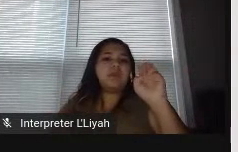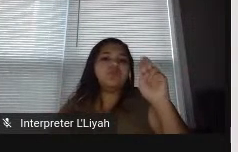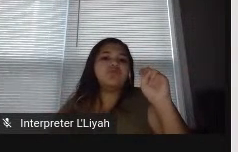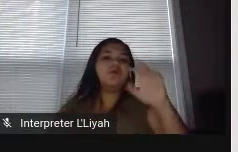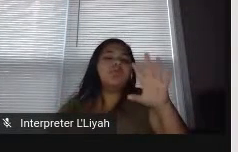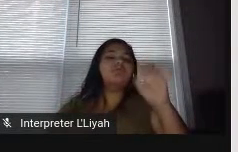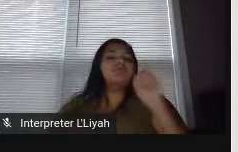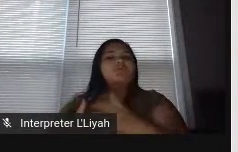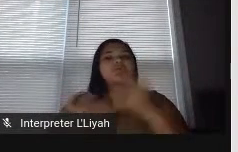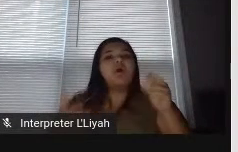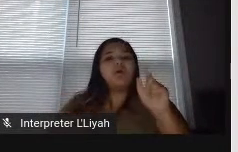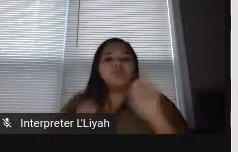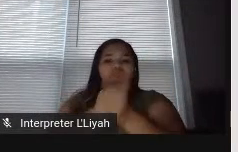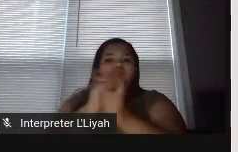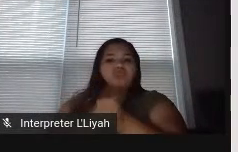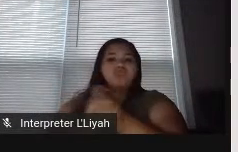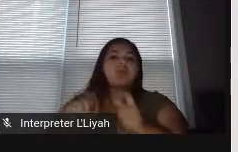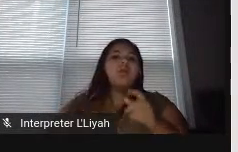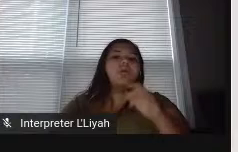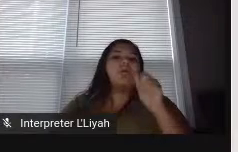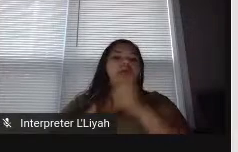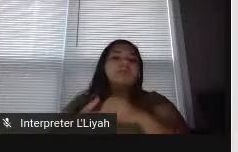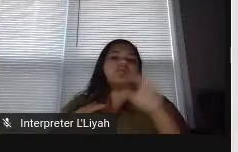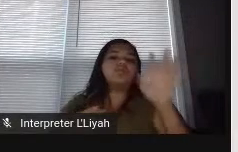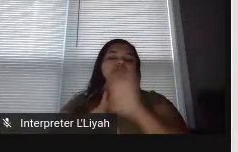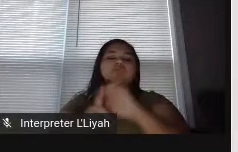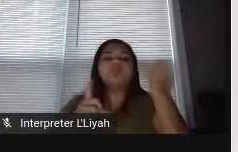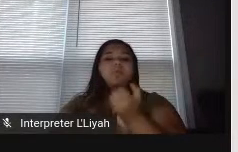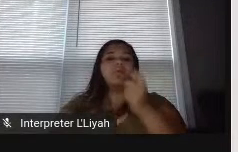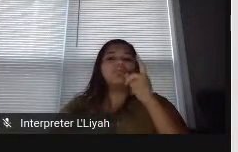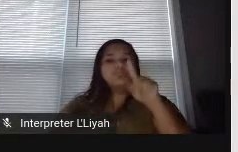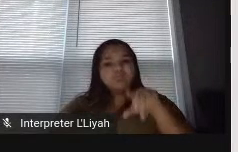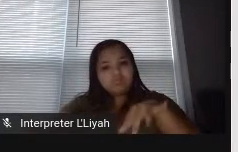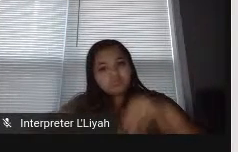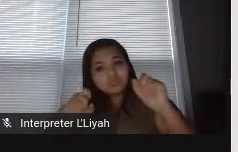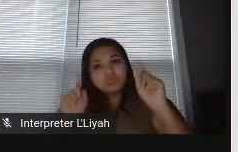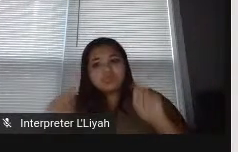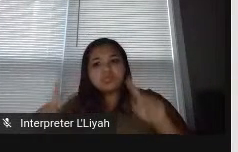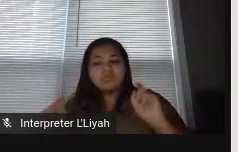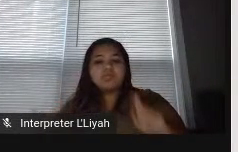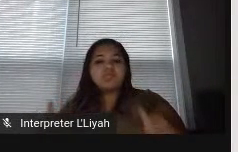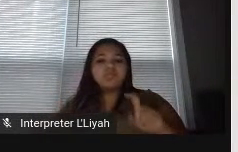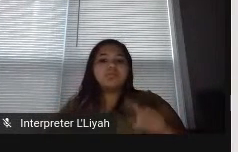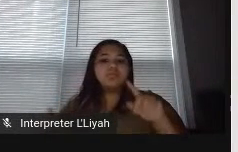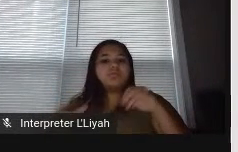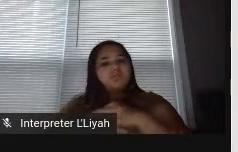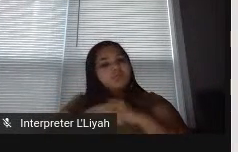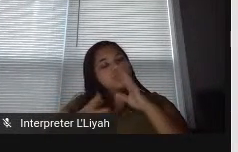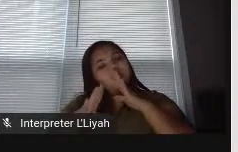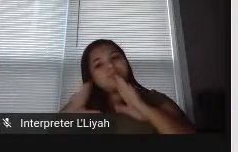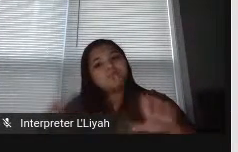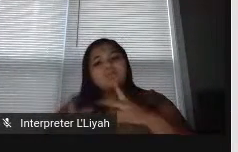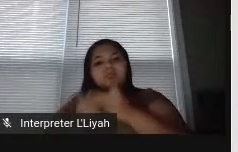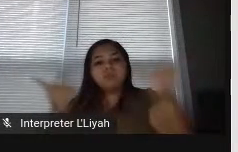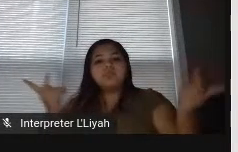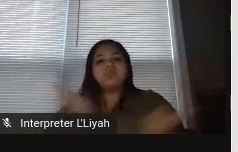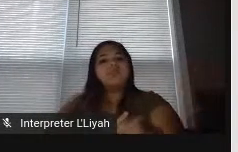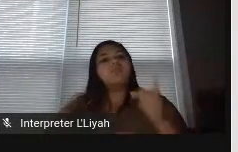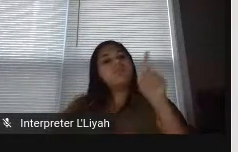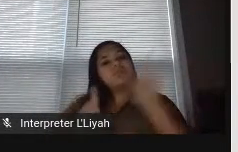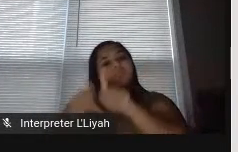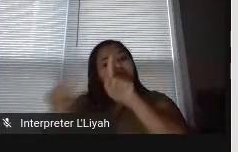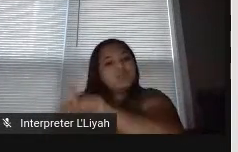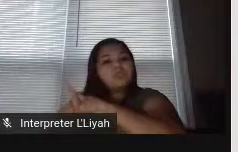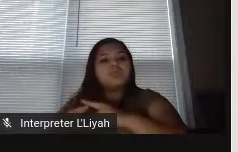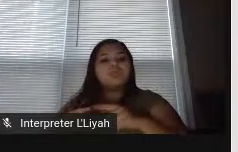as changes in environments, like taking their tests. They need to take their tests in a quiet place, but that